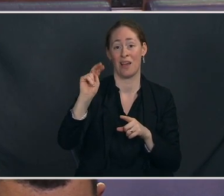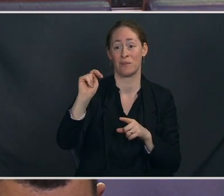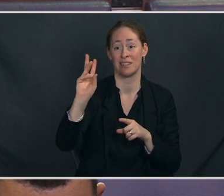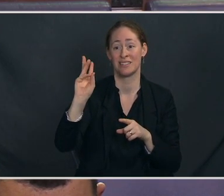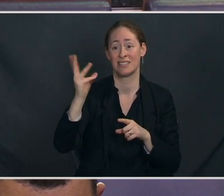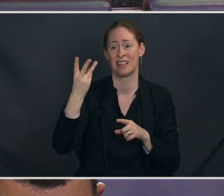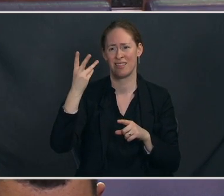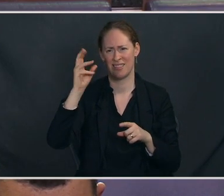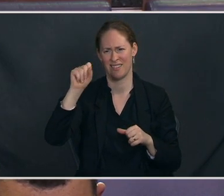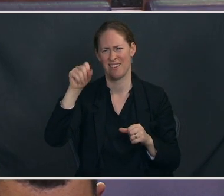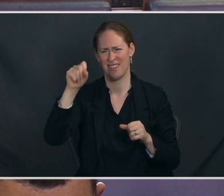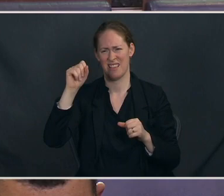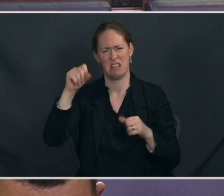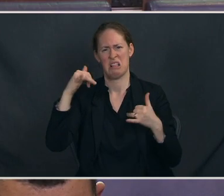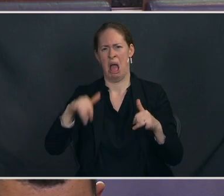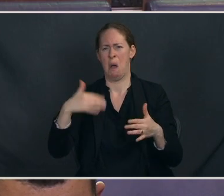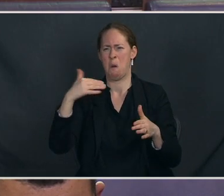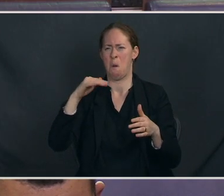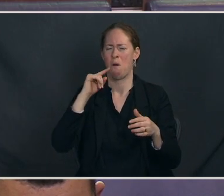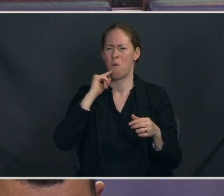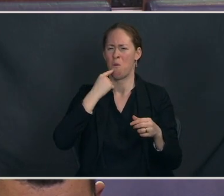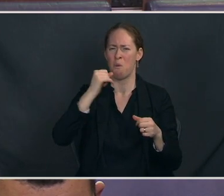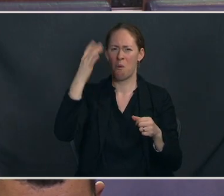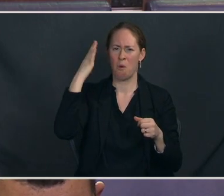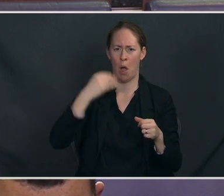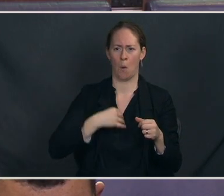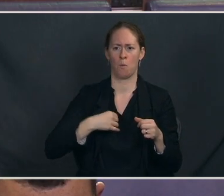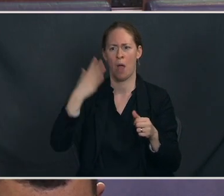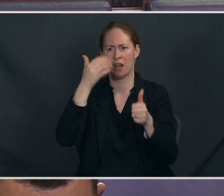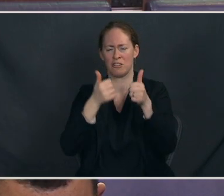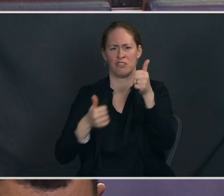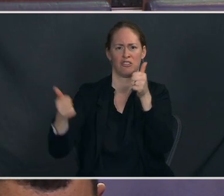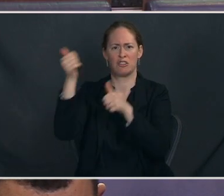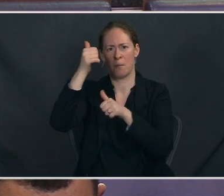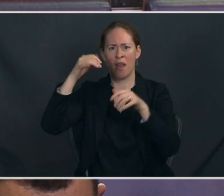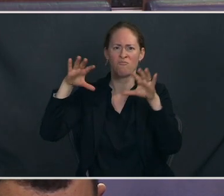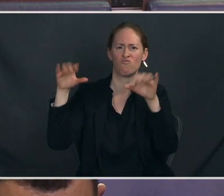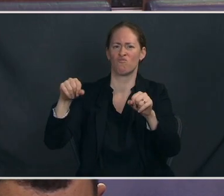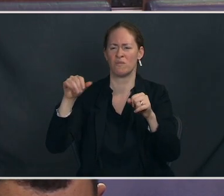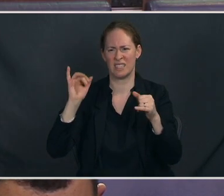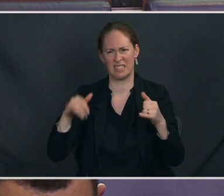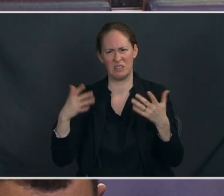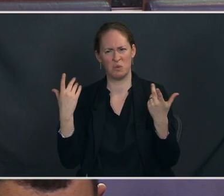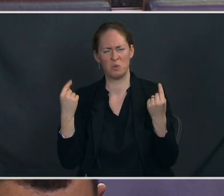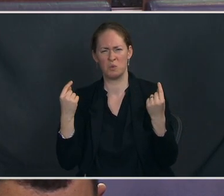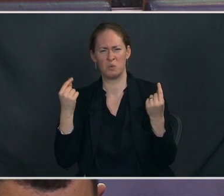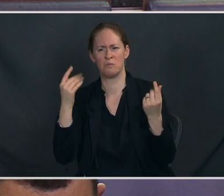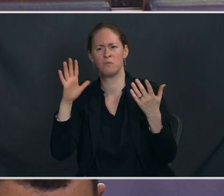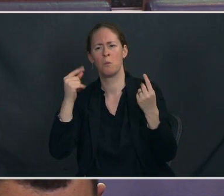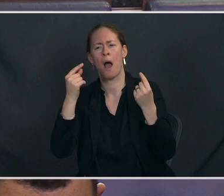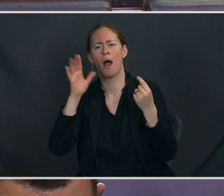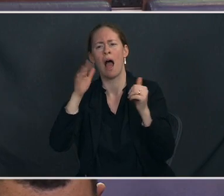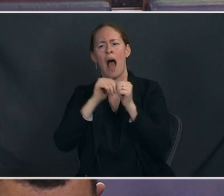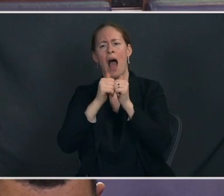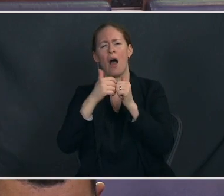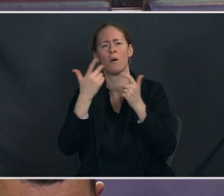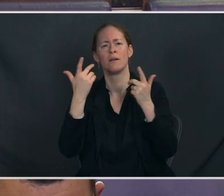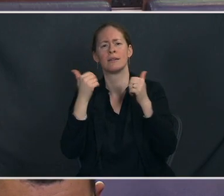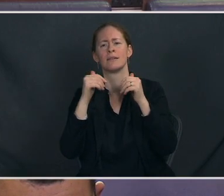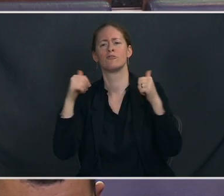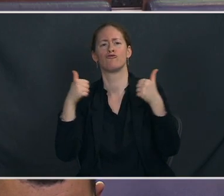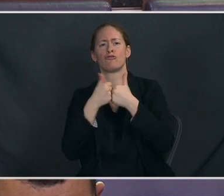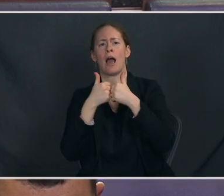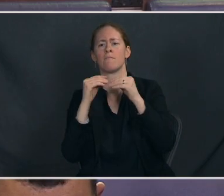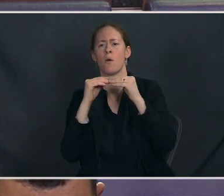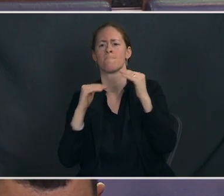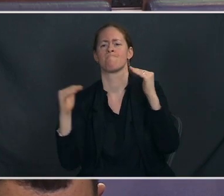racism coursing through our country. What's the biggest challenge when you think of equity in this country, and how do you measure success for something like that,